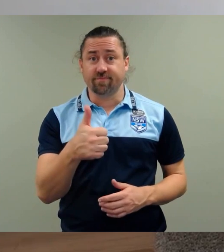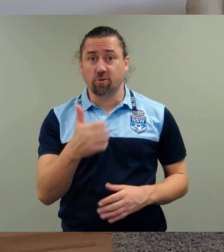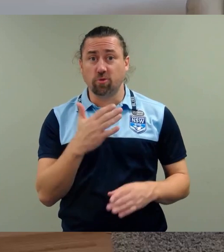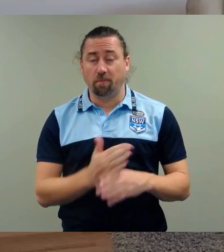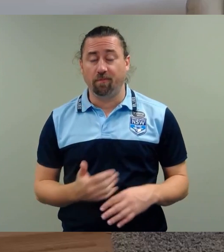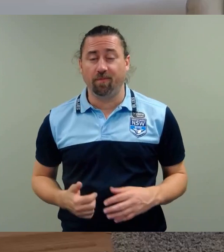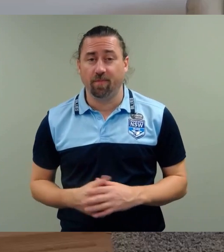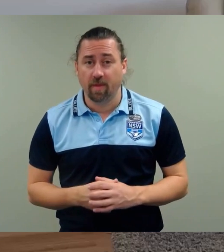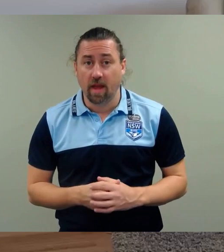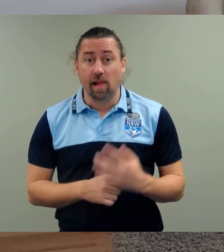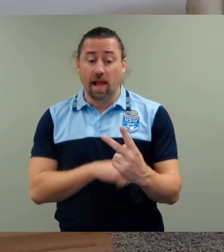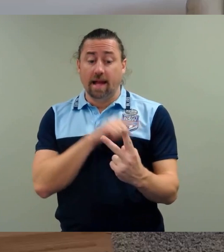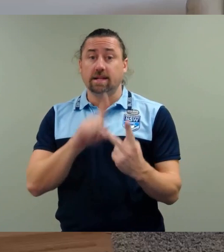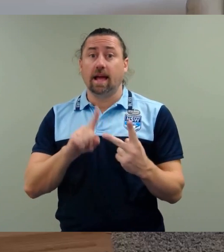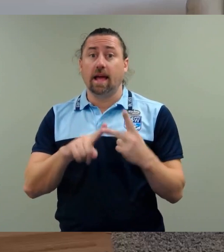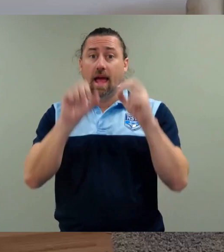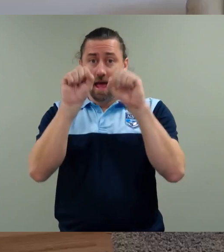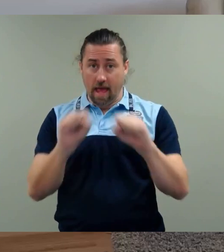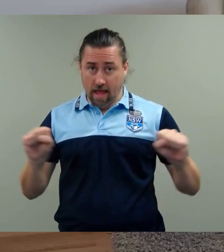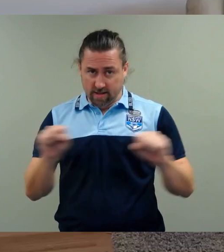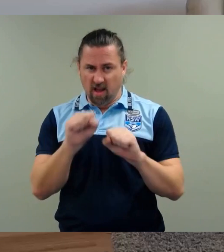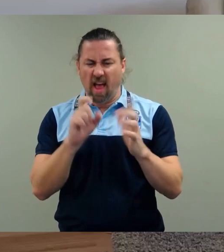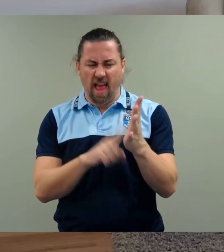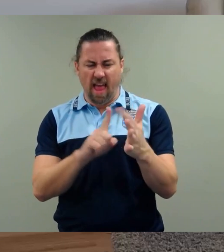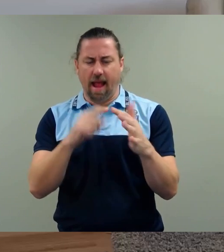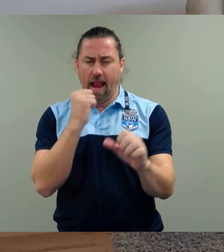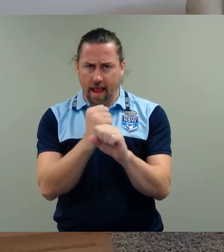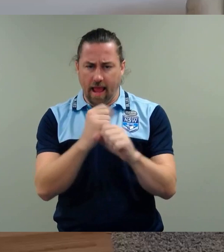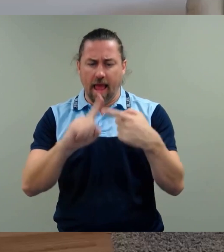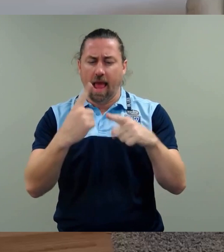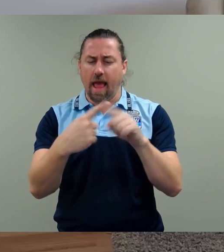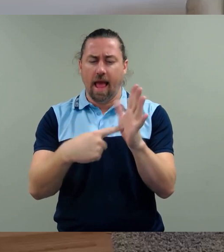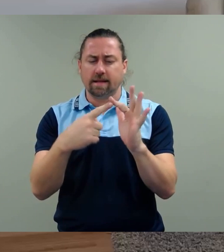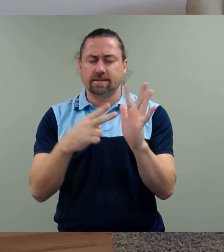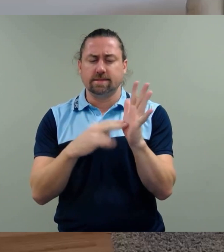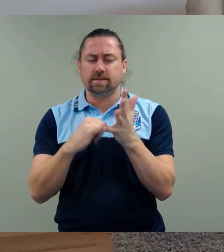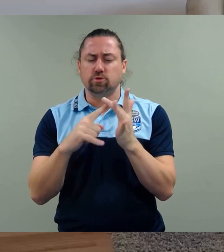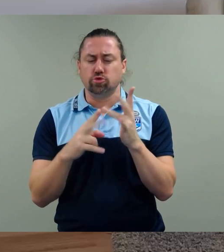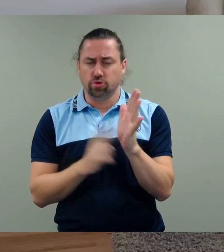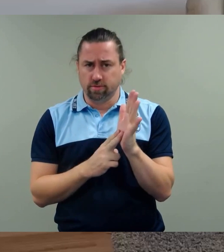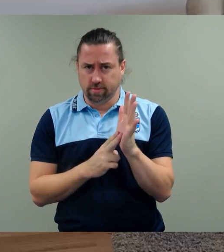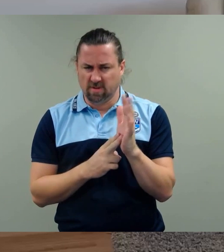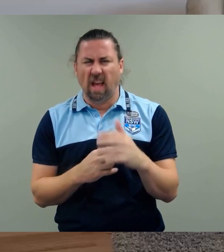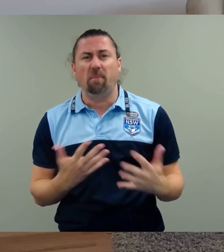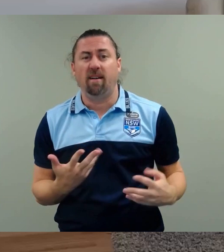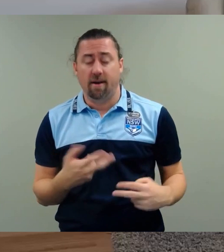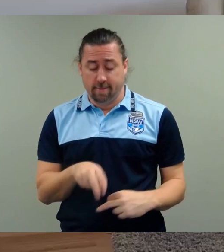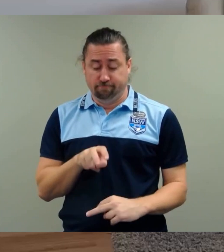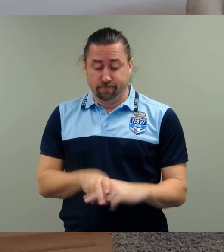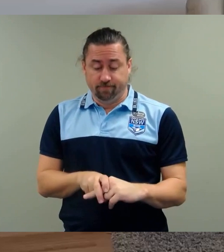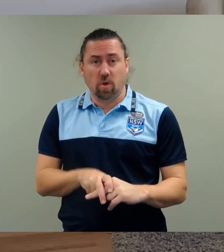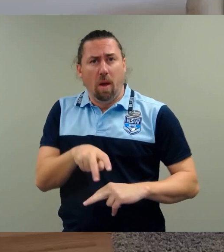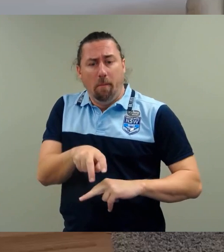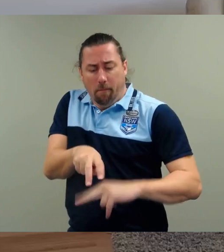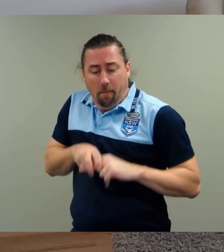Great work. The second exercise is called leg extension. For this exercise, stay seated on your chair,